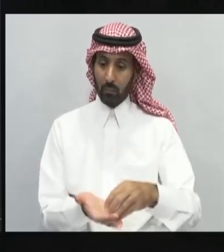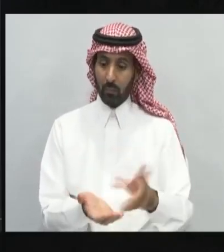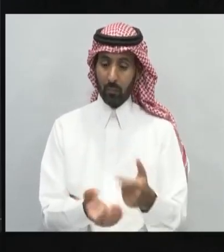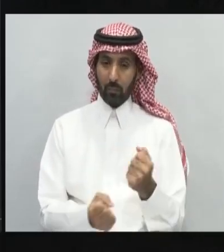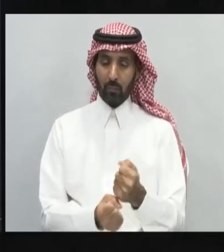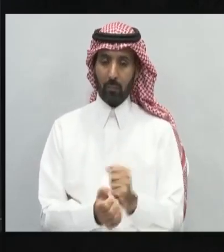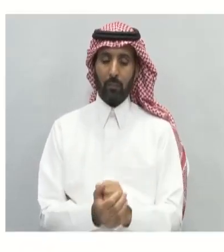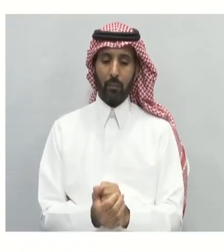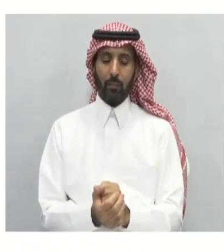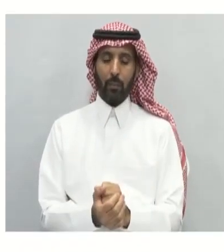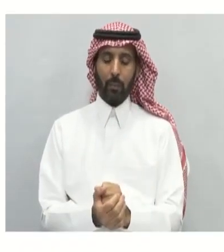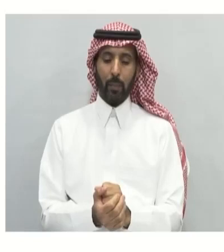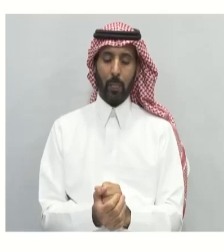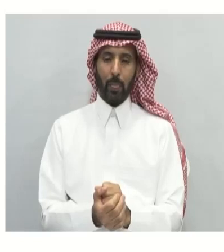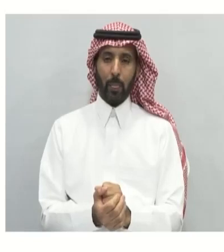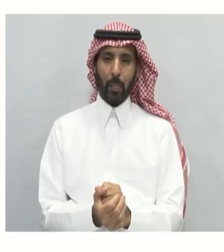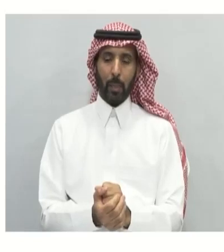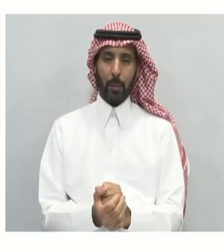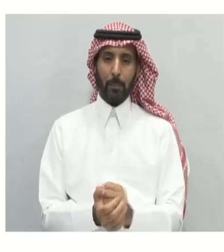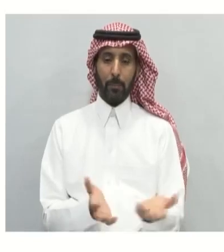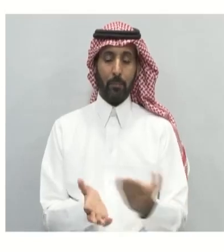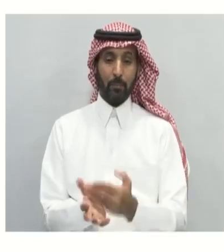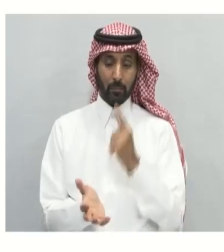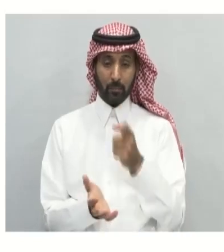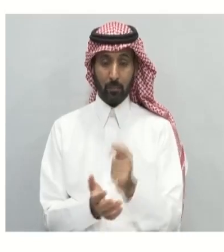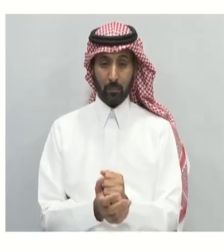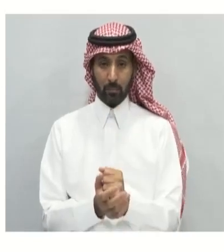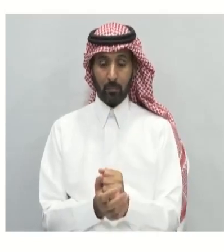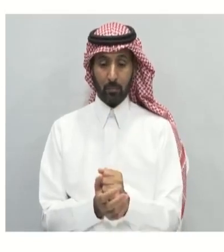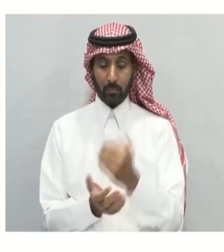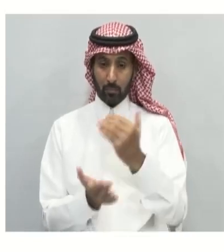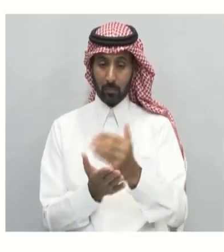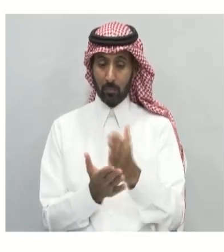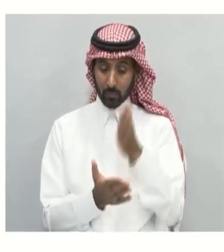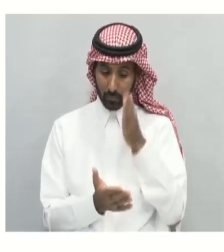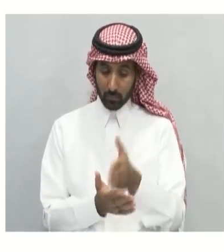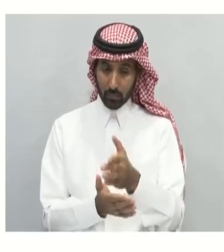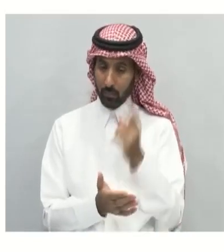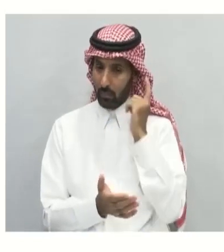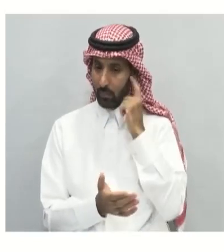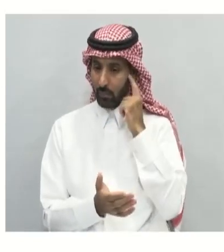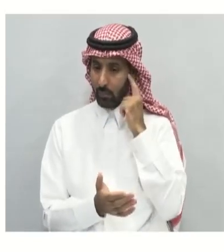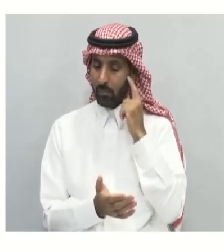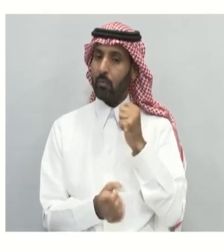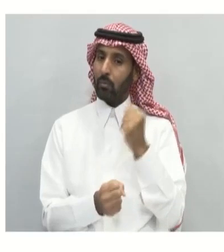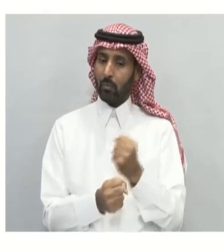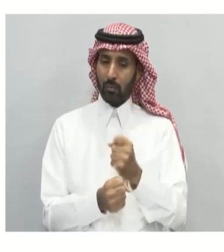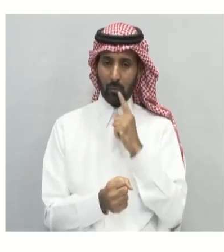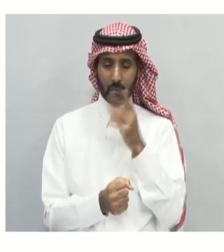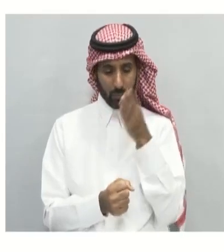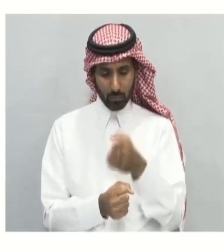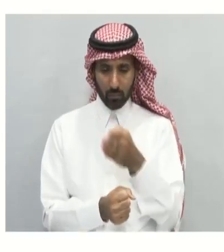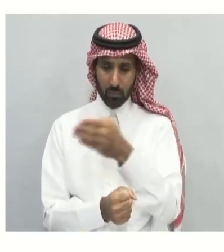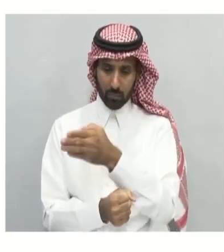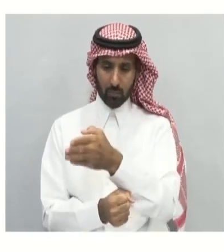do? Okay. So now you're supposed to follow the directions. Listen, follow the directions,